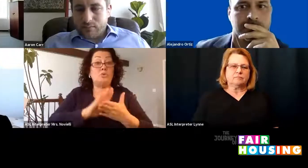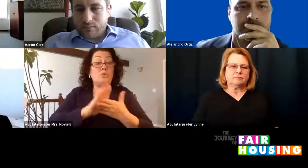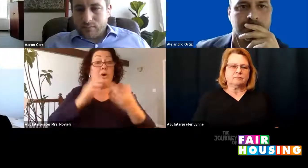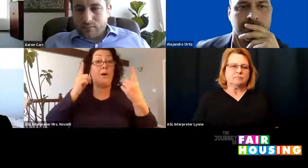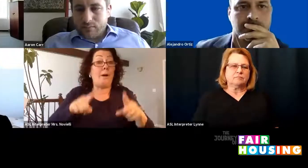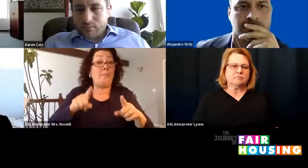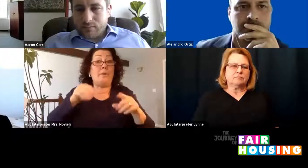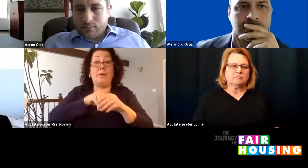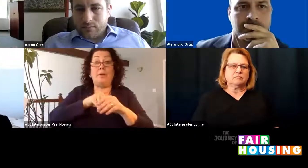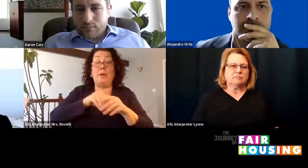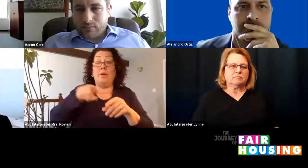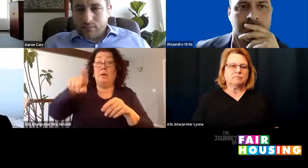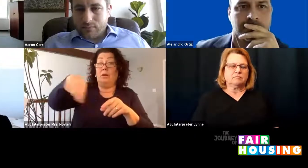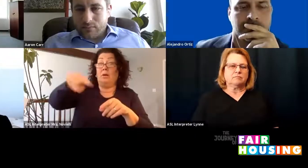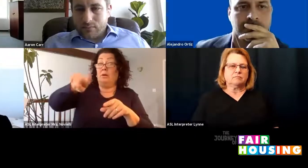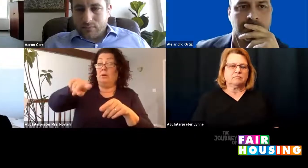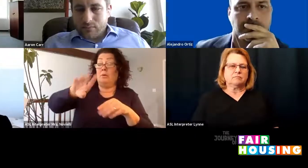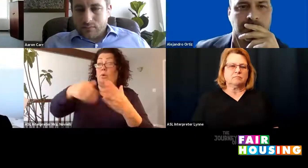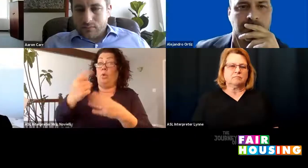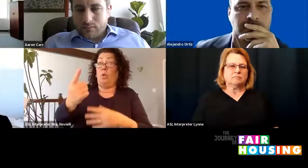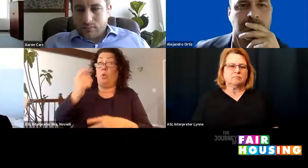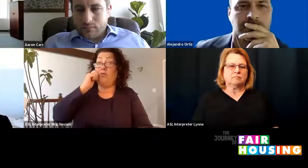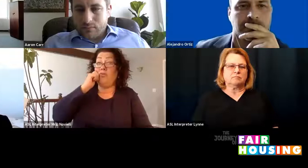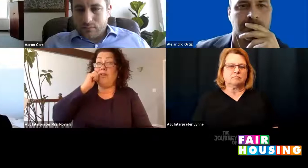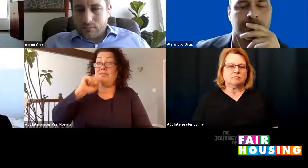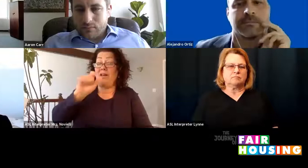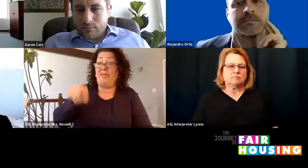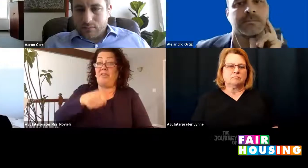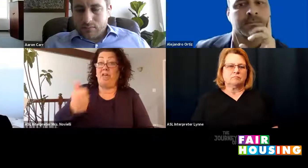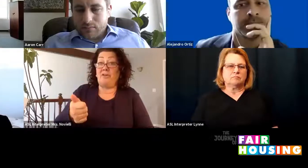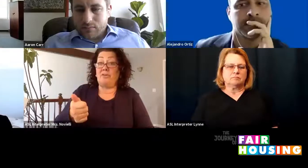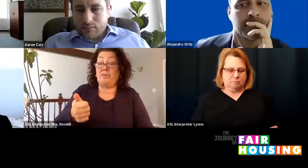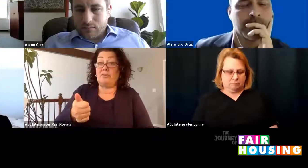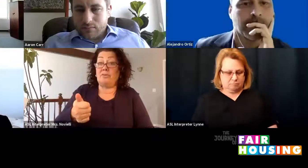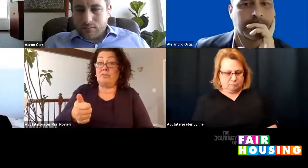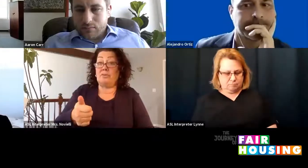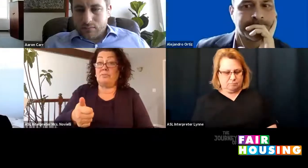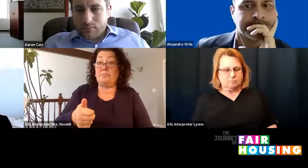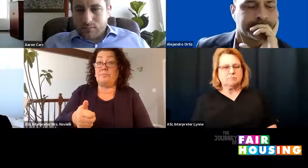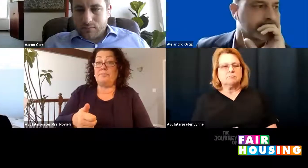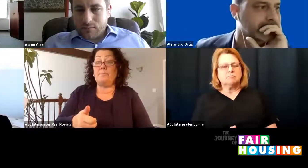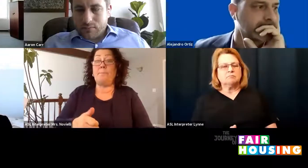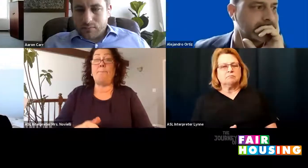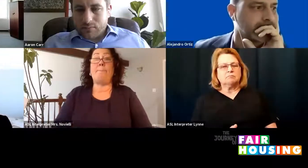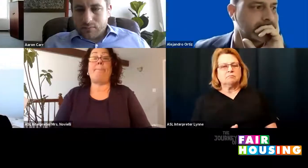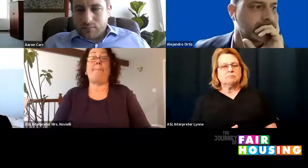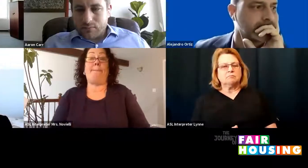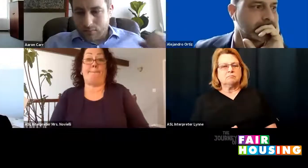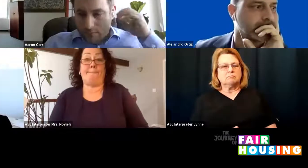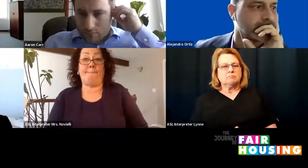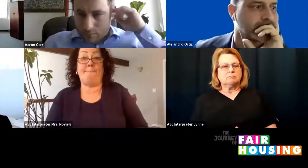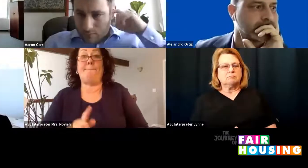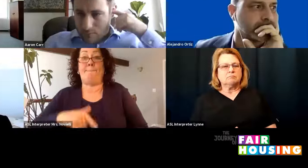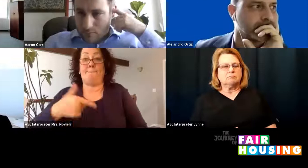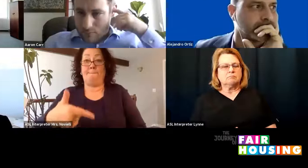in places that are all one race and not the other? Or, you know, you might hear people say that, well, the reason why I don't want